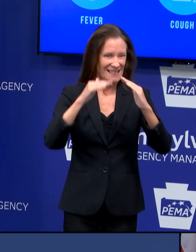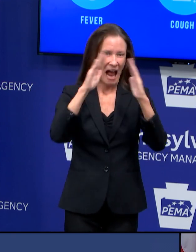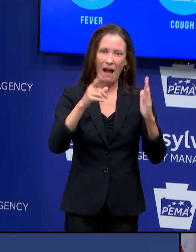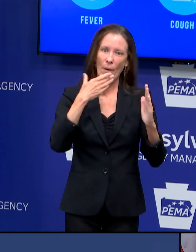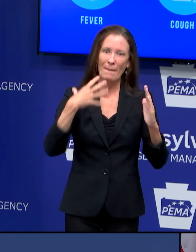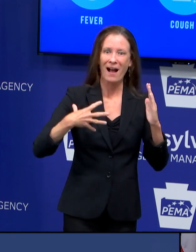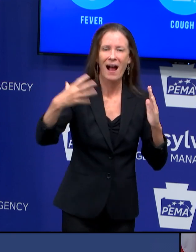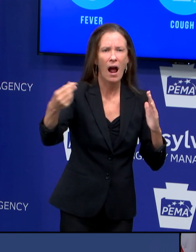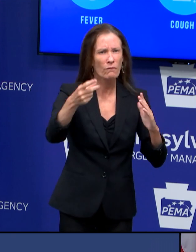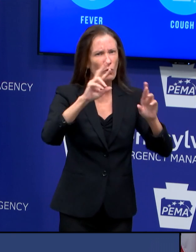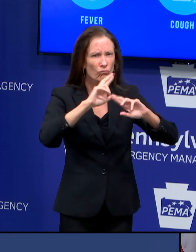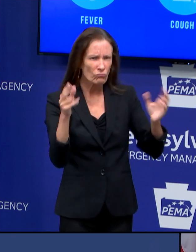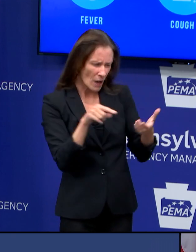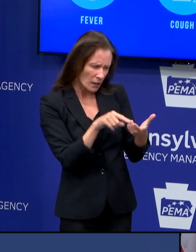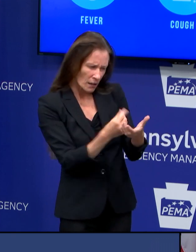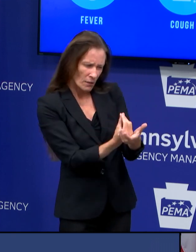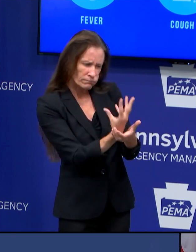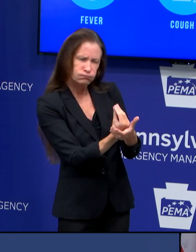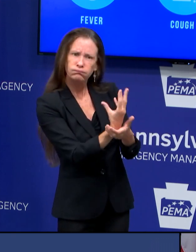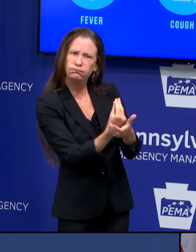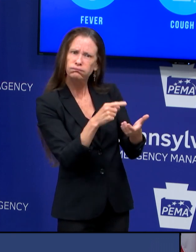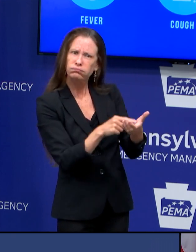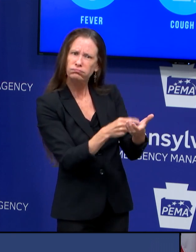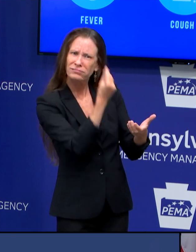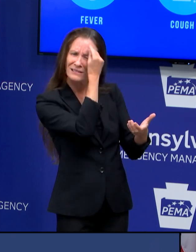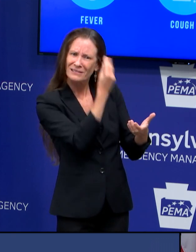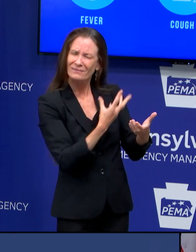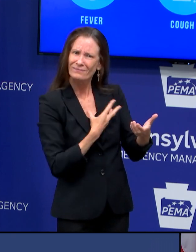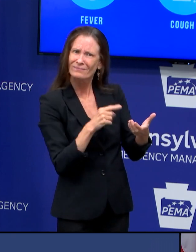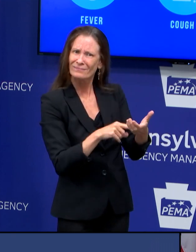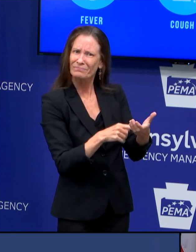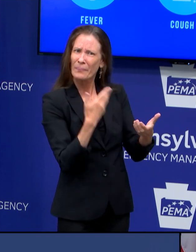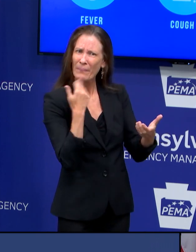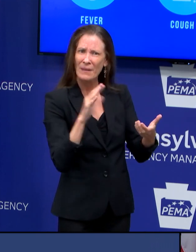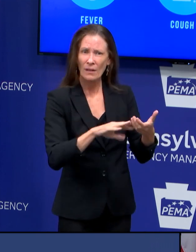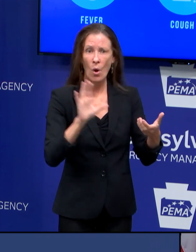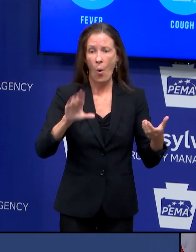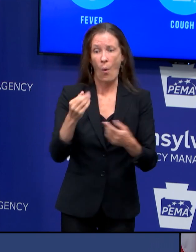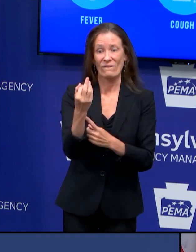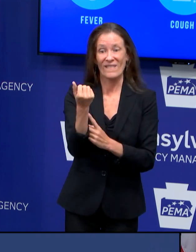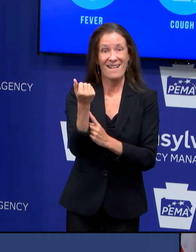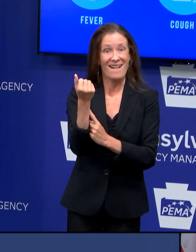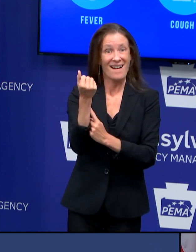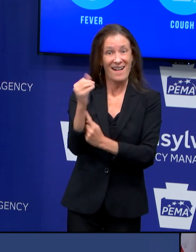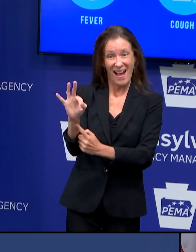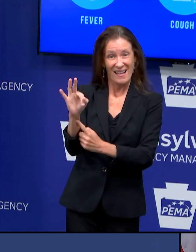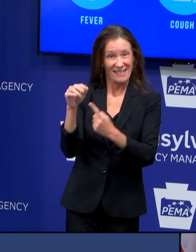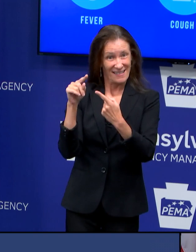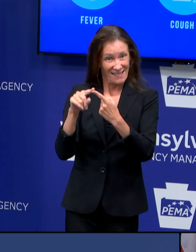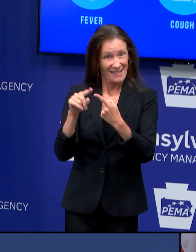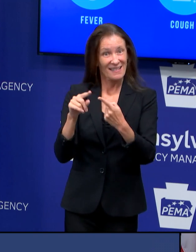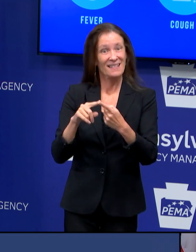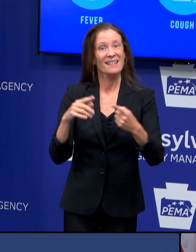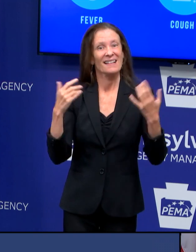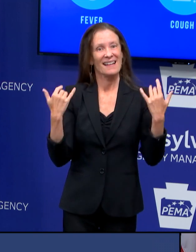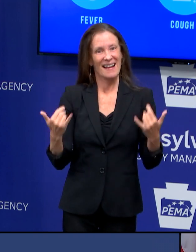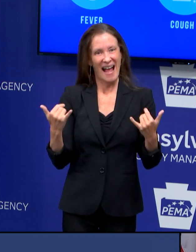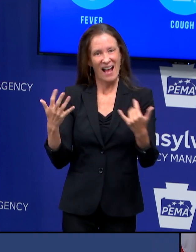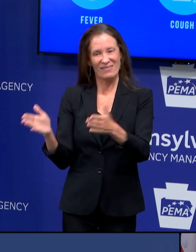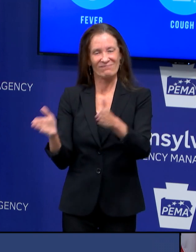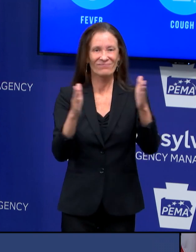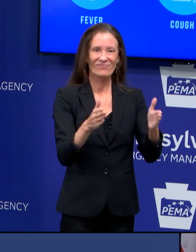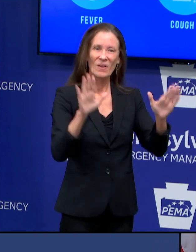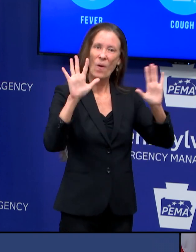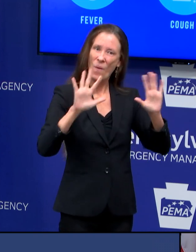particularly as we face the COVID-19 pandemic, I'm pleased to introduce Baer Schinsky, Deputy Secretary for Health Preparedness and